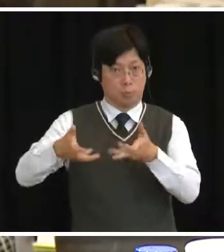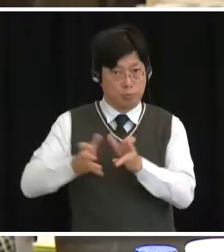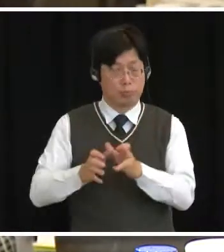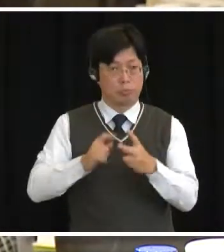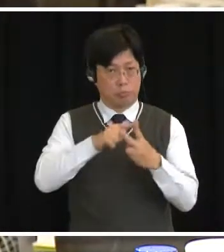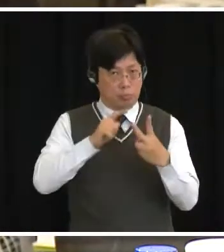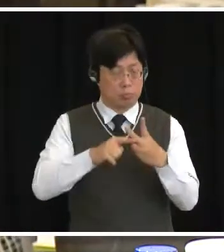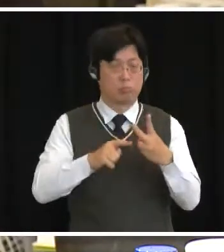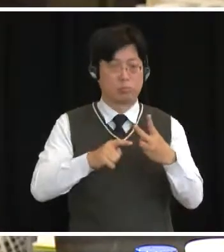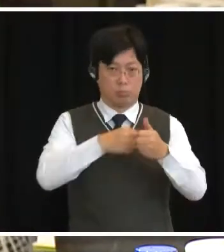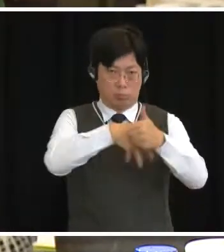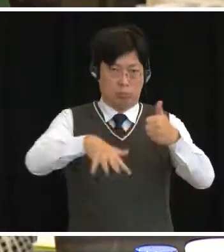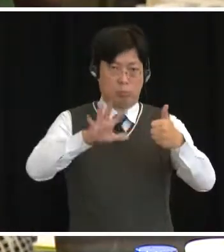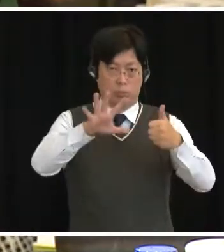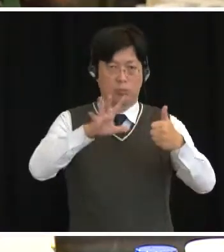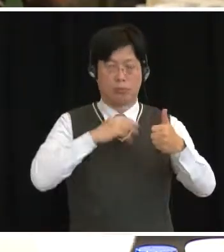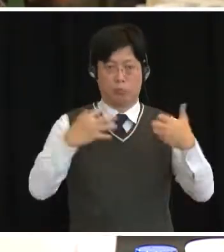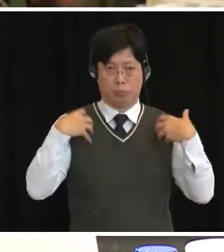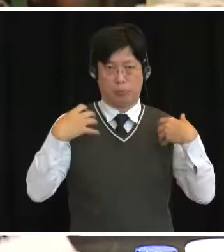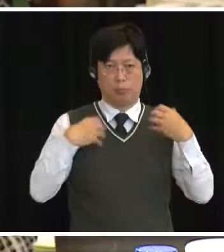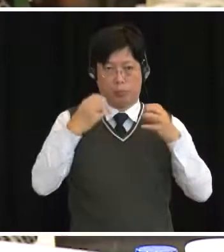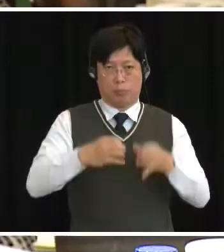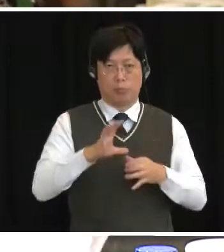So at the executive yuan and also at